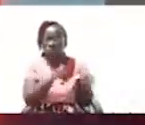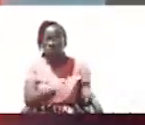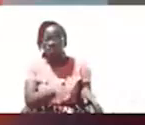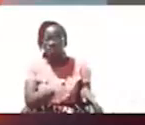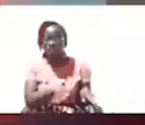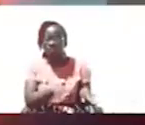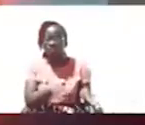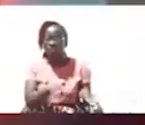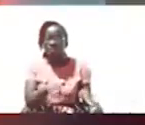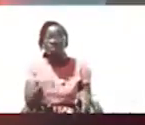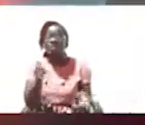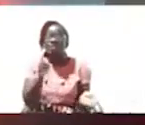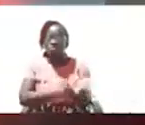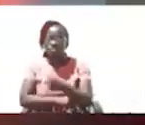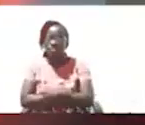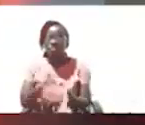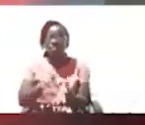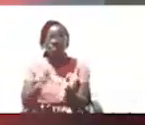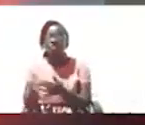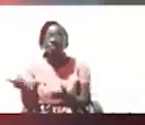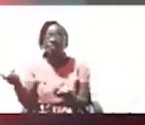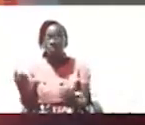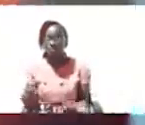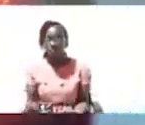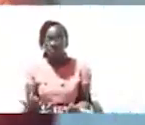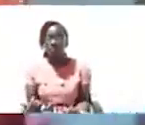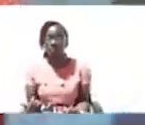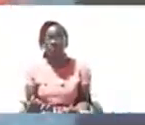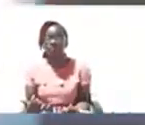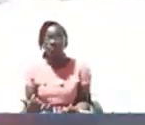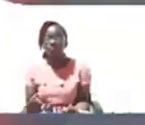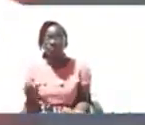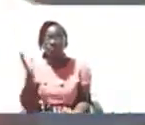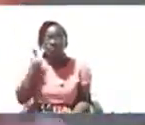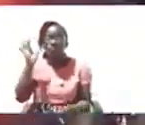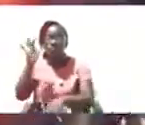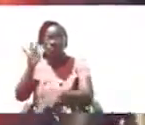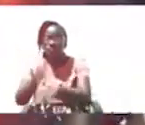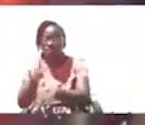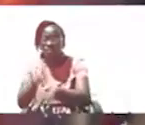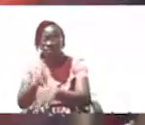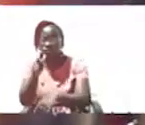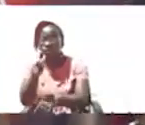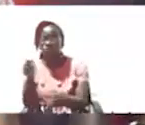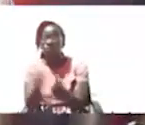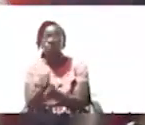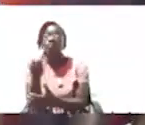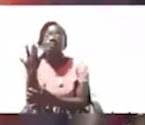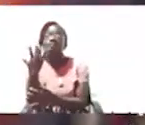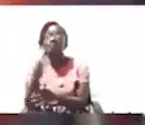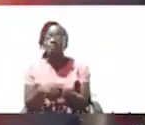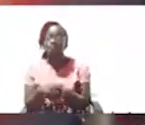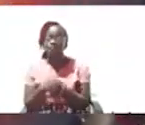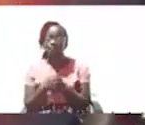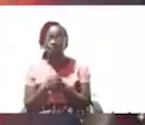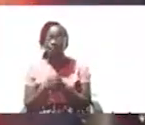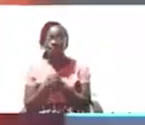grave, tonight Jesus is here. He is going to touch your casket.